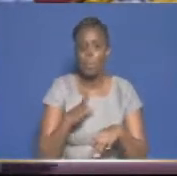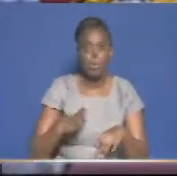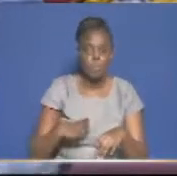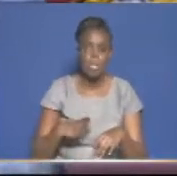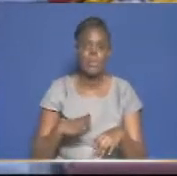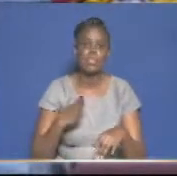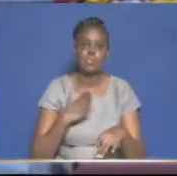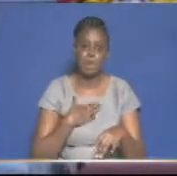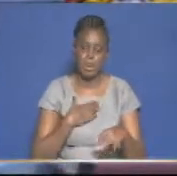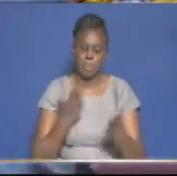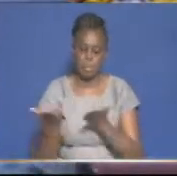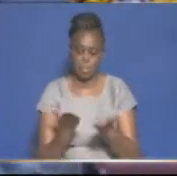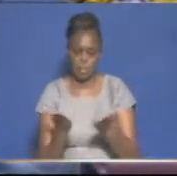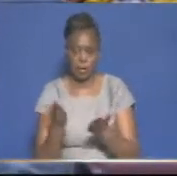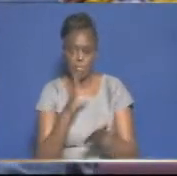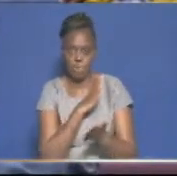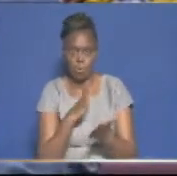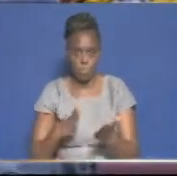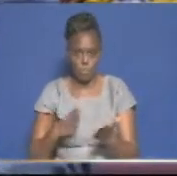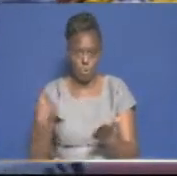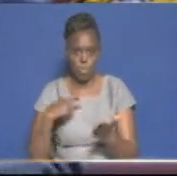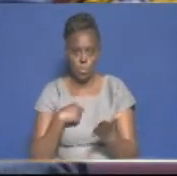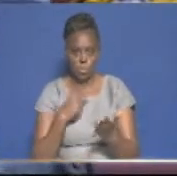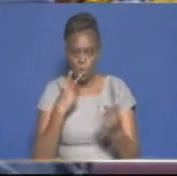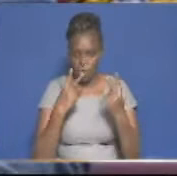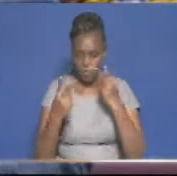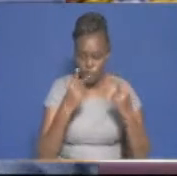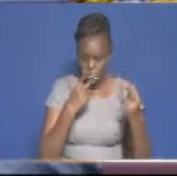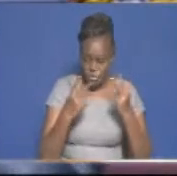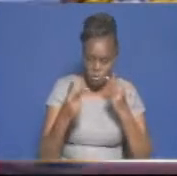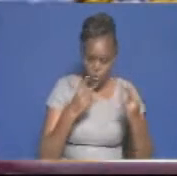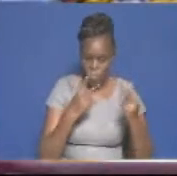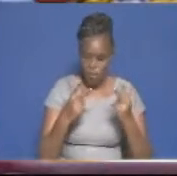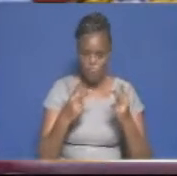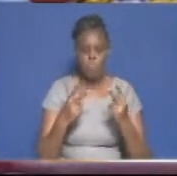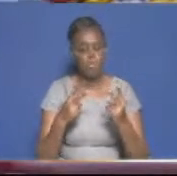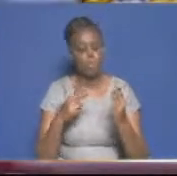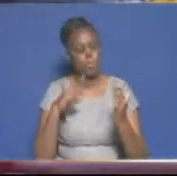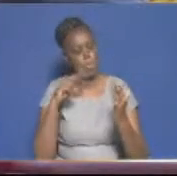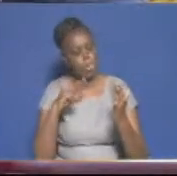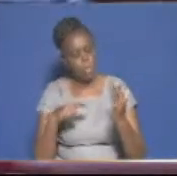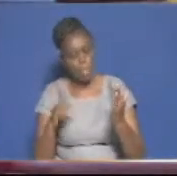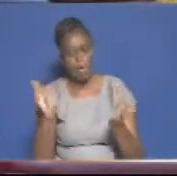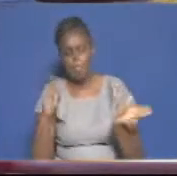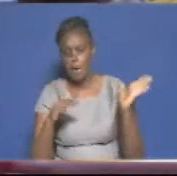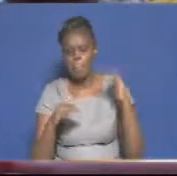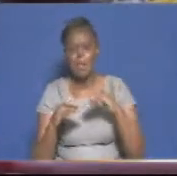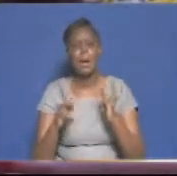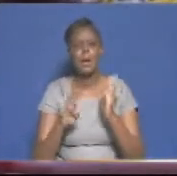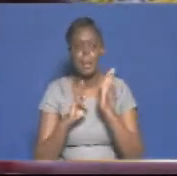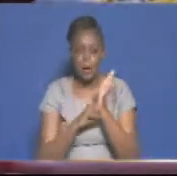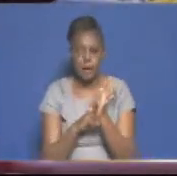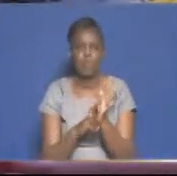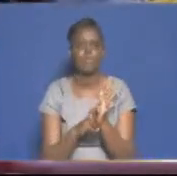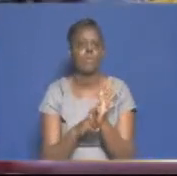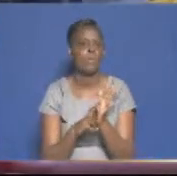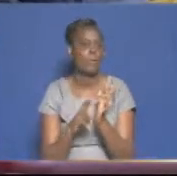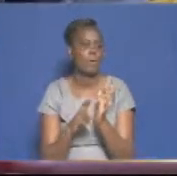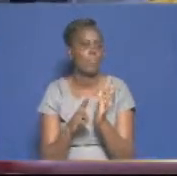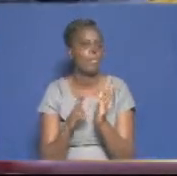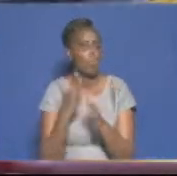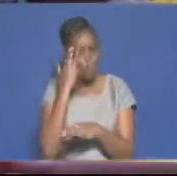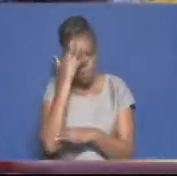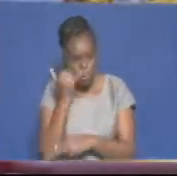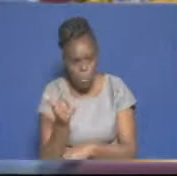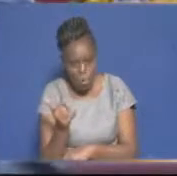privilege of serving, we are going to look at the views that have been expressed by these members. We are going to go back to the Hansard also and look at why